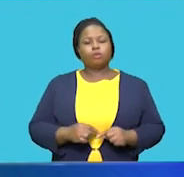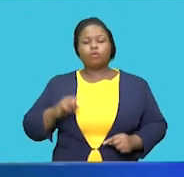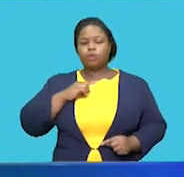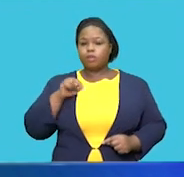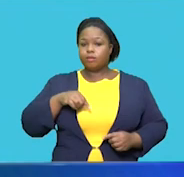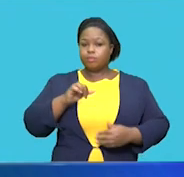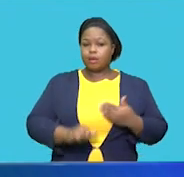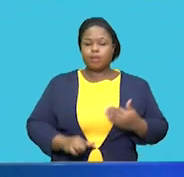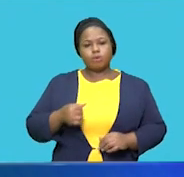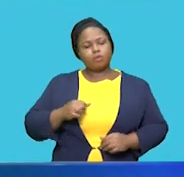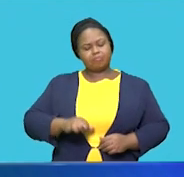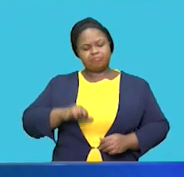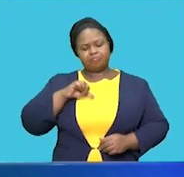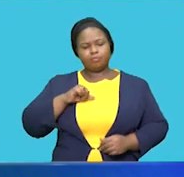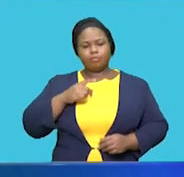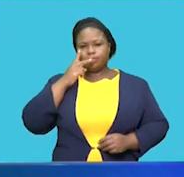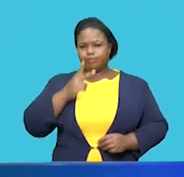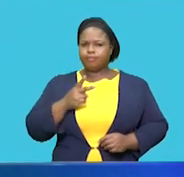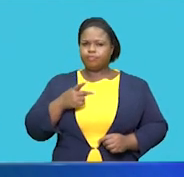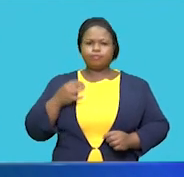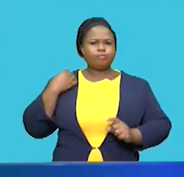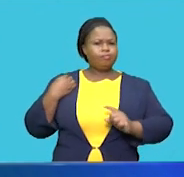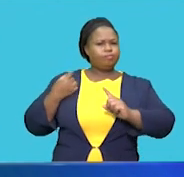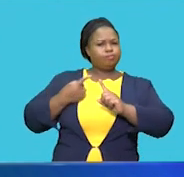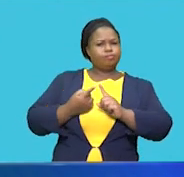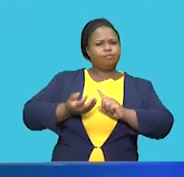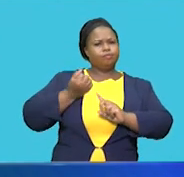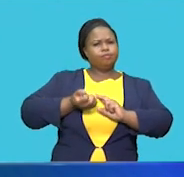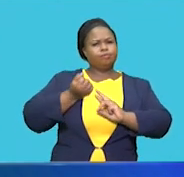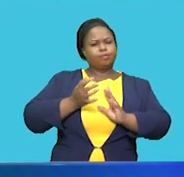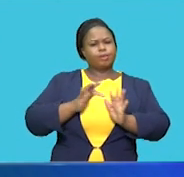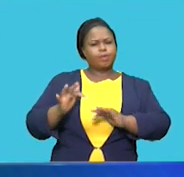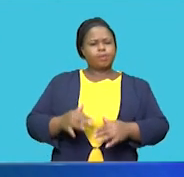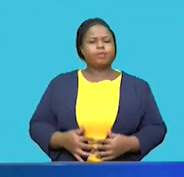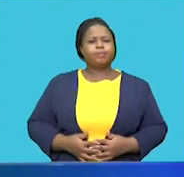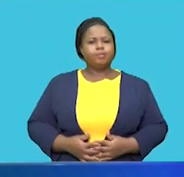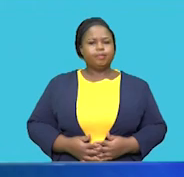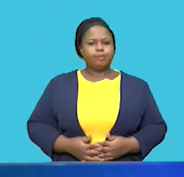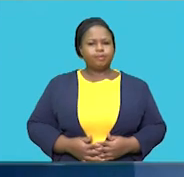yokubungaza nokuzindla kubhekwa iphanga eselihanjiwe kusuka kwisikhathi sobandlululo.